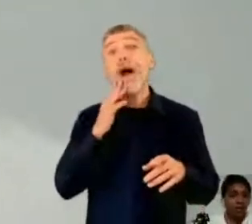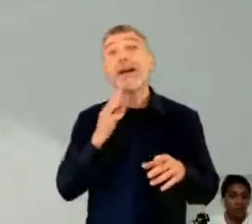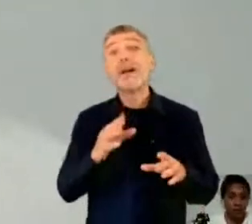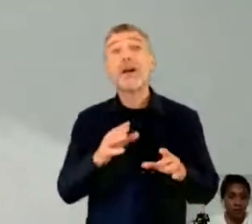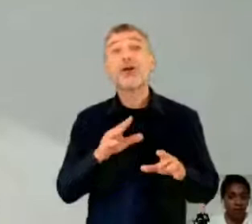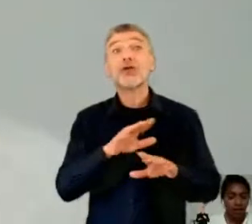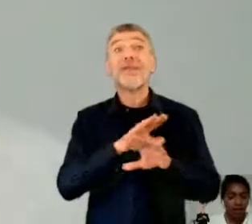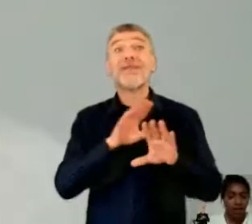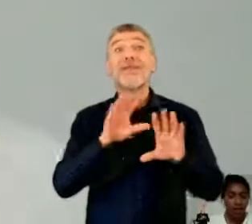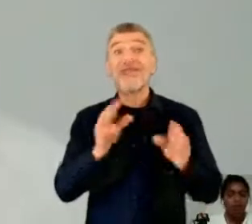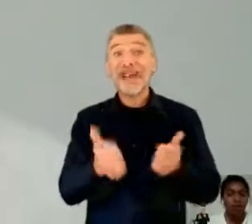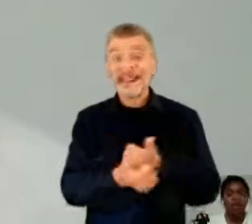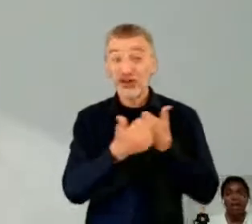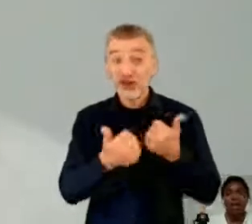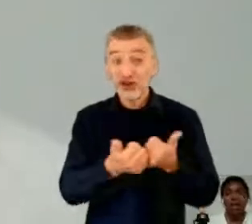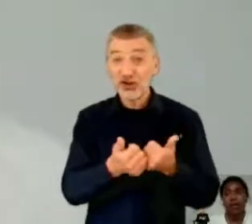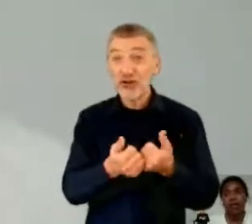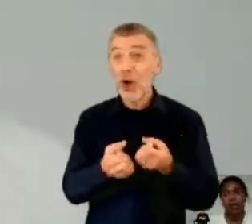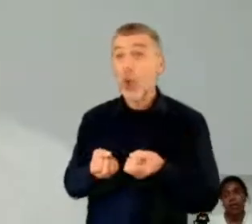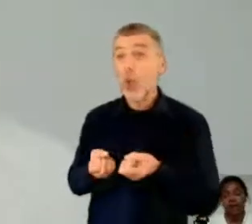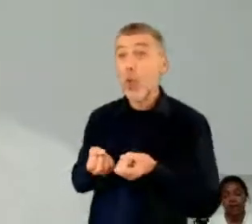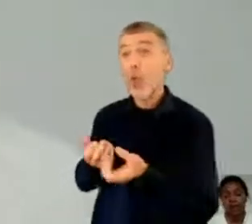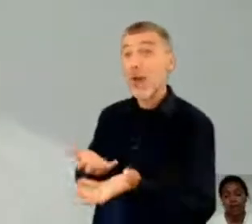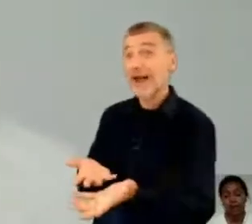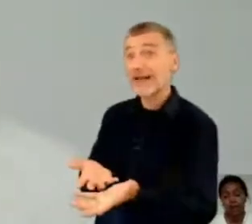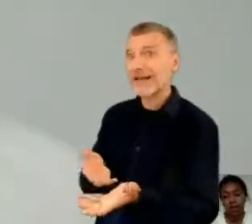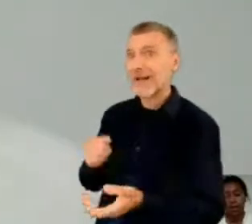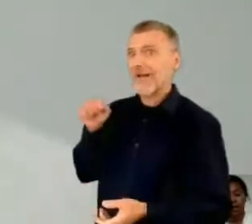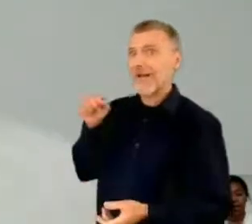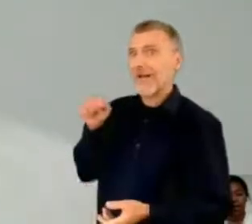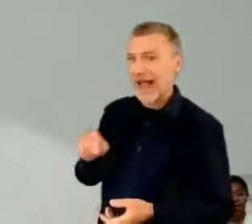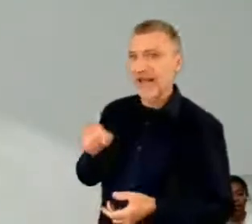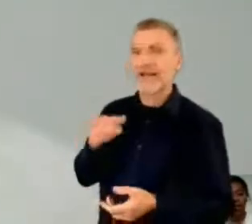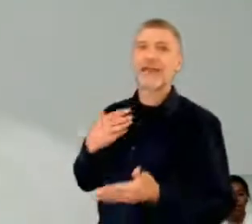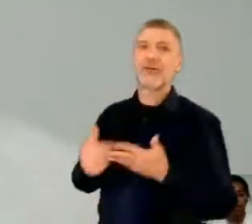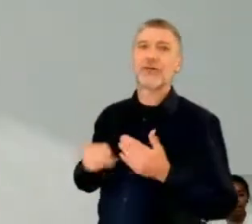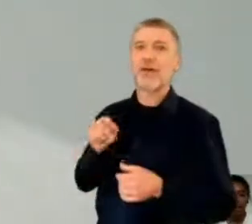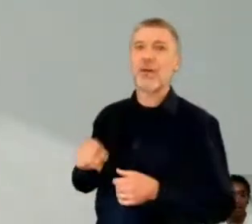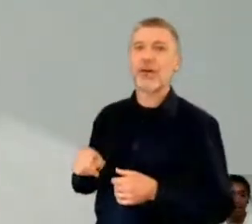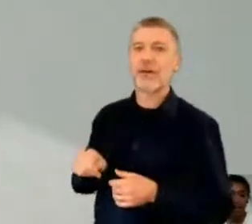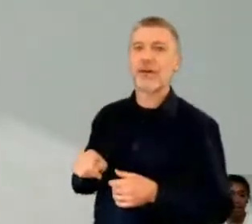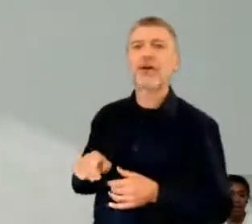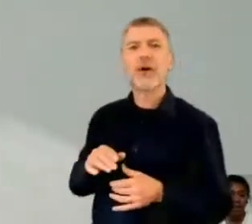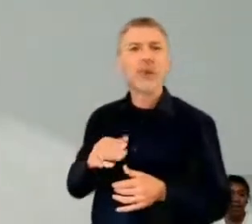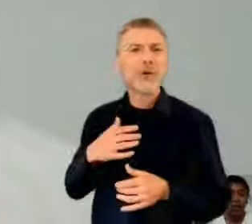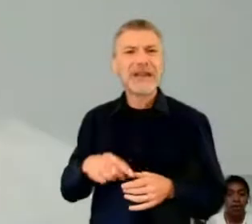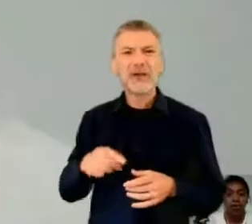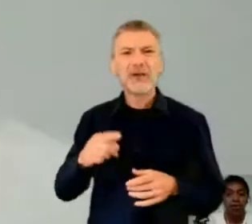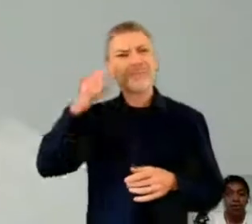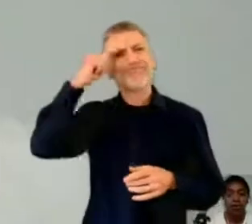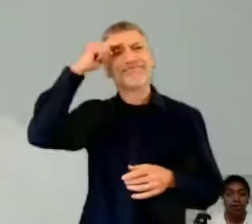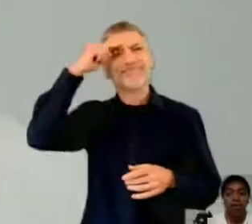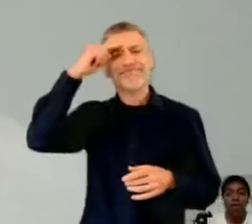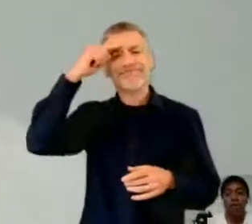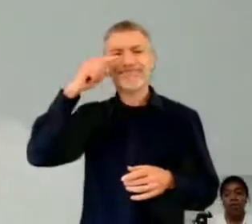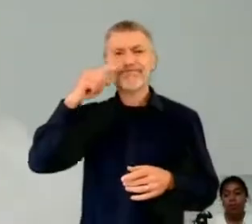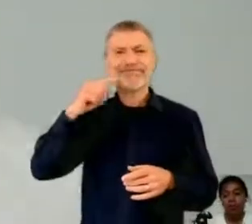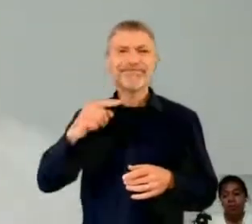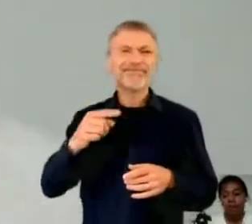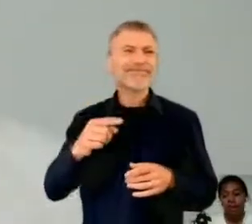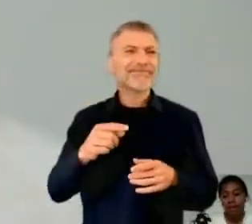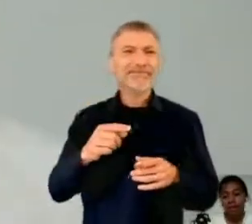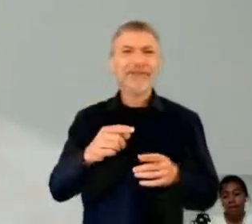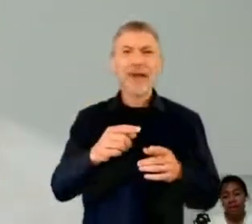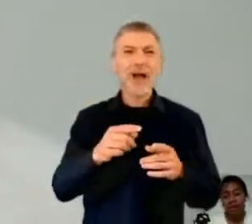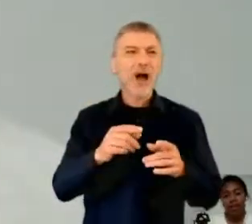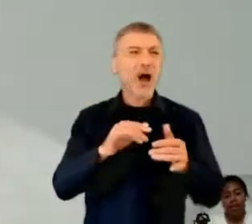there is definitely alternatives, and I think it's always good to have many types of different products to use. But in the